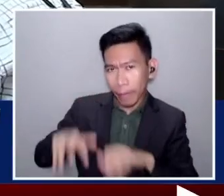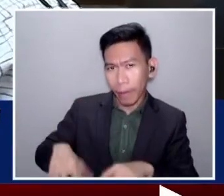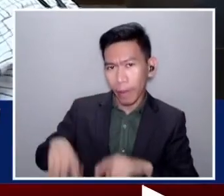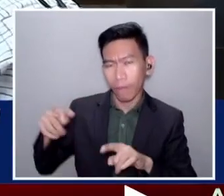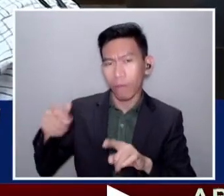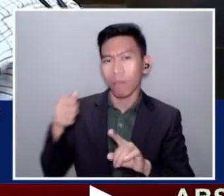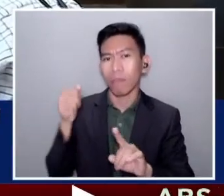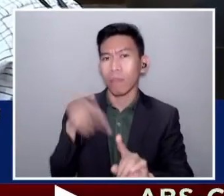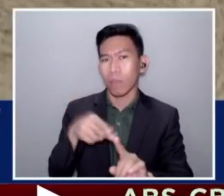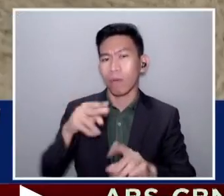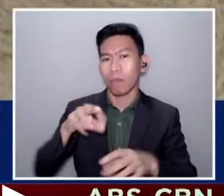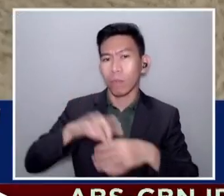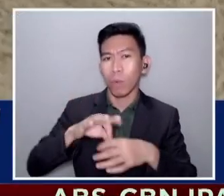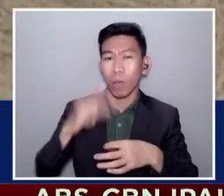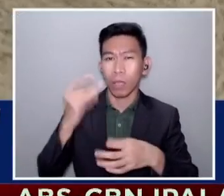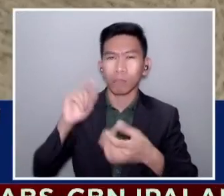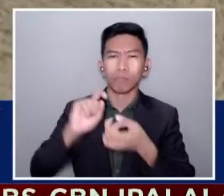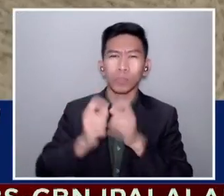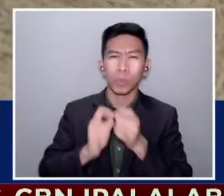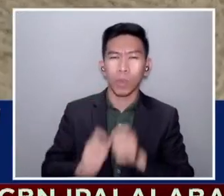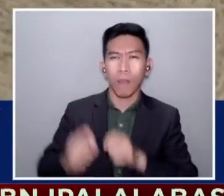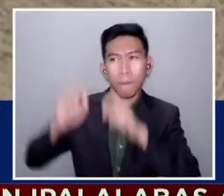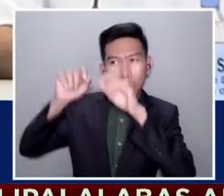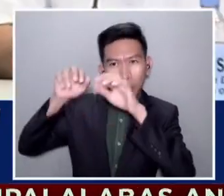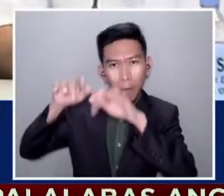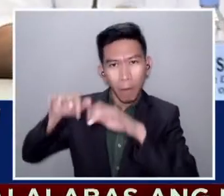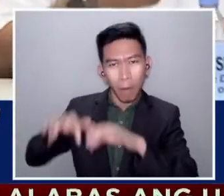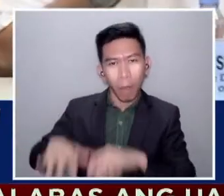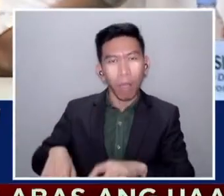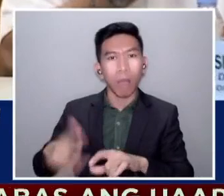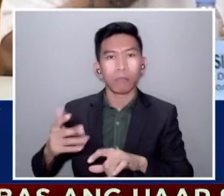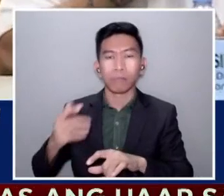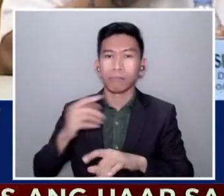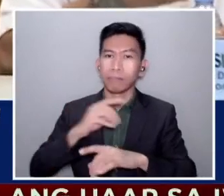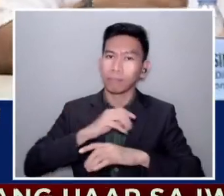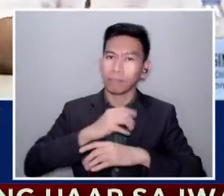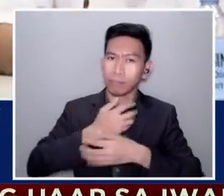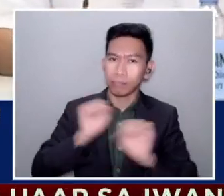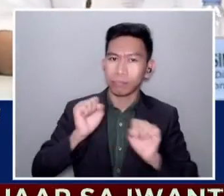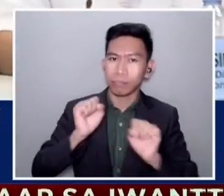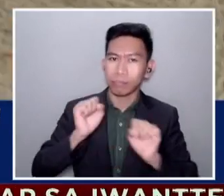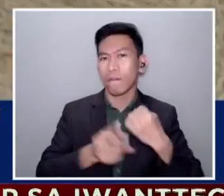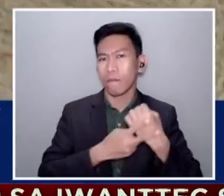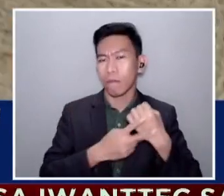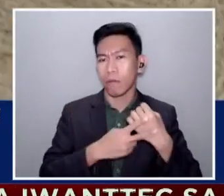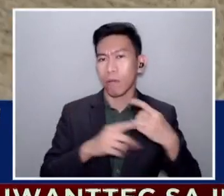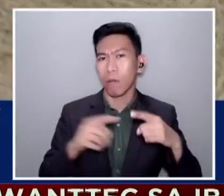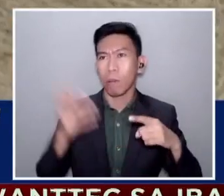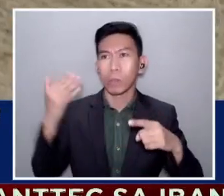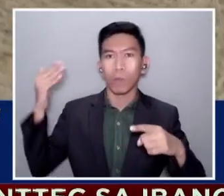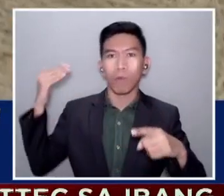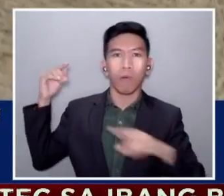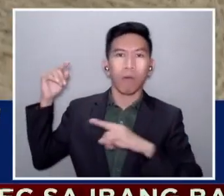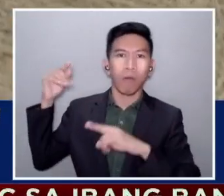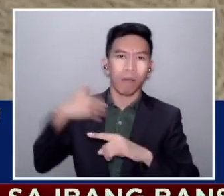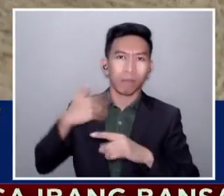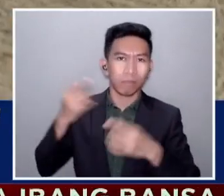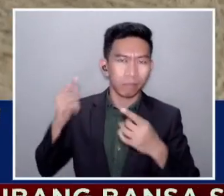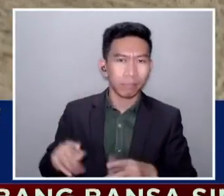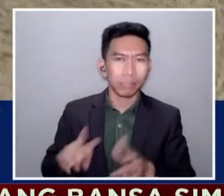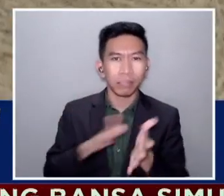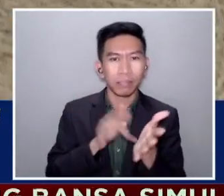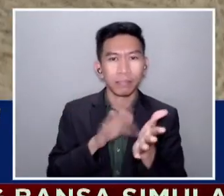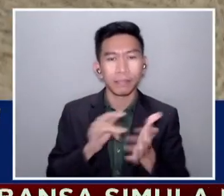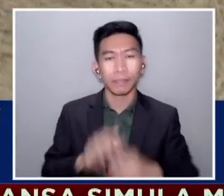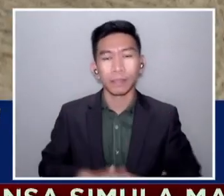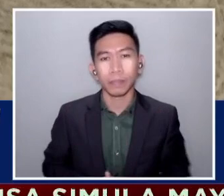nila ang source code para tiyaking maiiwasang mabulunan ang mga resulta gaya na nangyari sa nakaraang halalan. In the new scheme that the